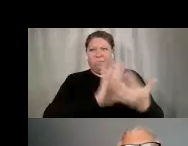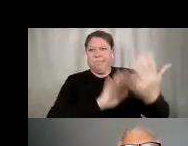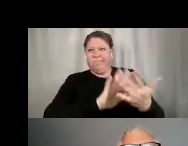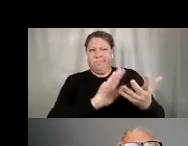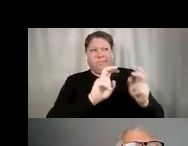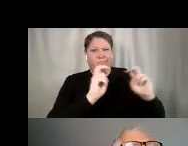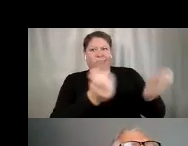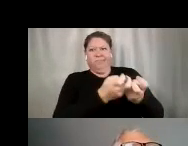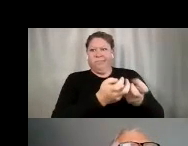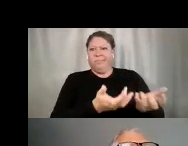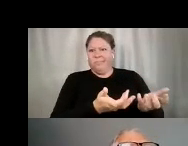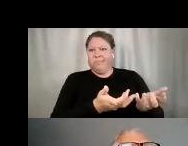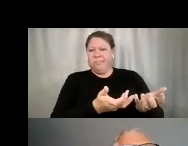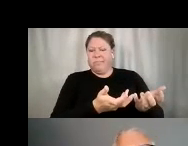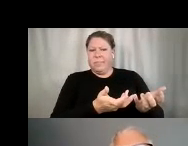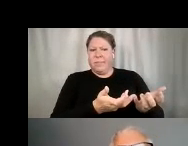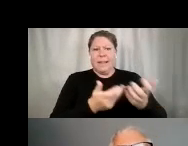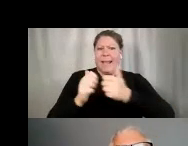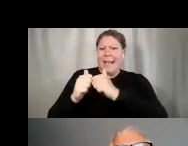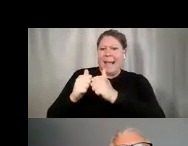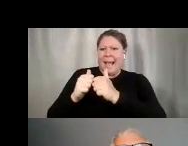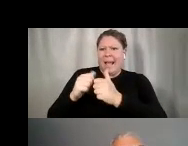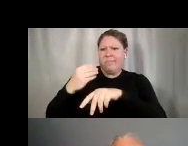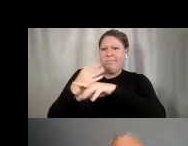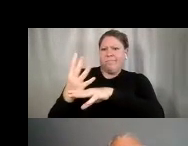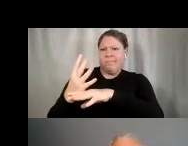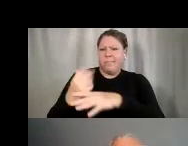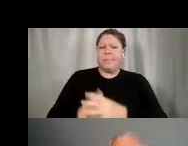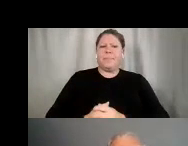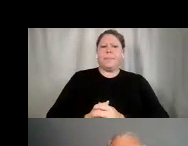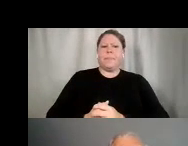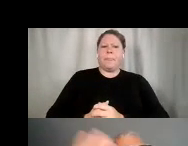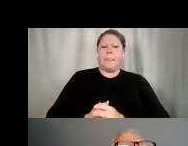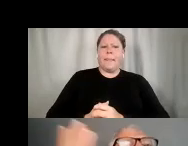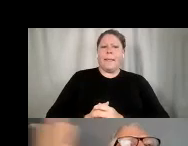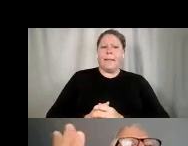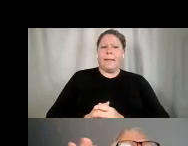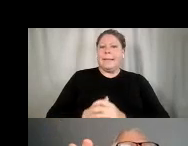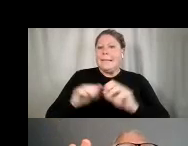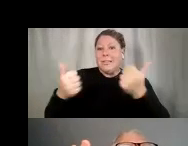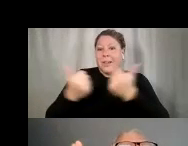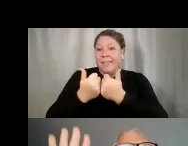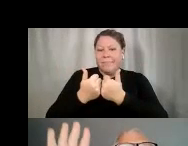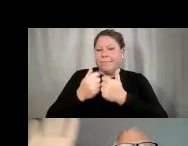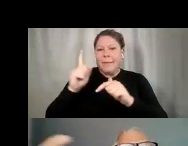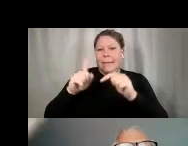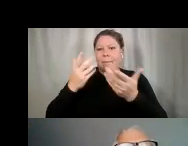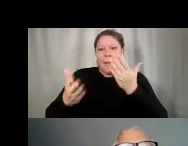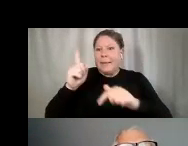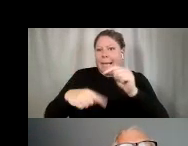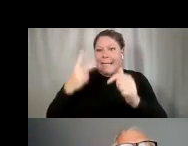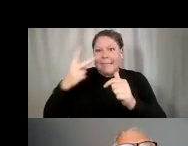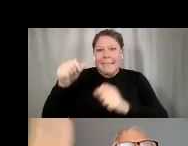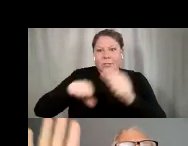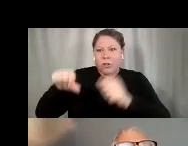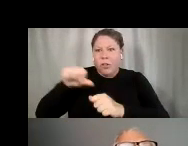in-person teams. How do we apply this to virtual teams? Well, the challenge of virtual teams is that we don't get to see each other. There's some real